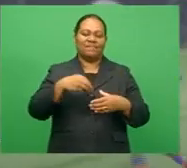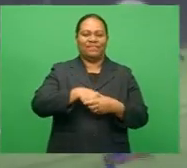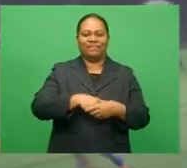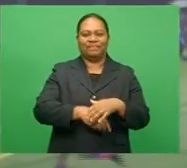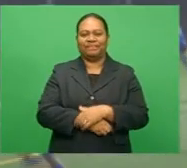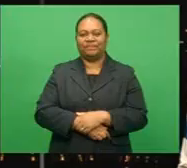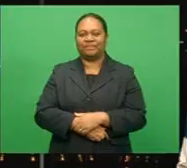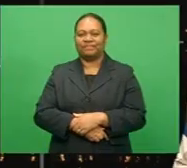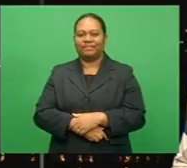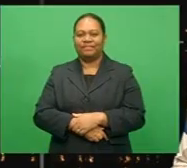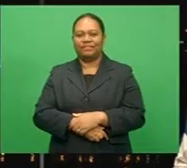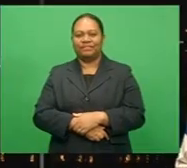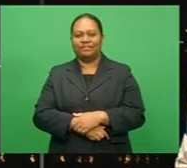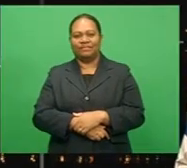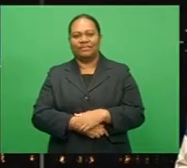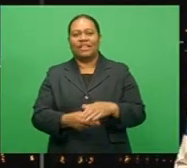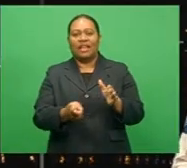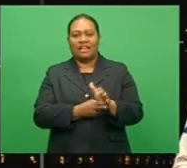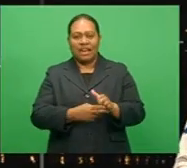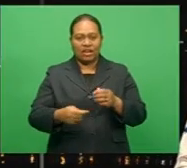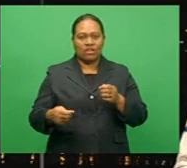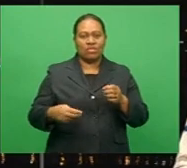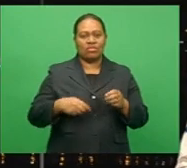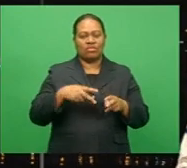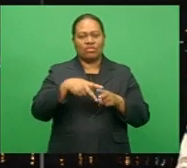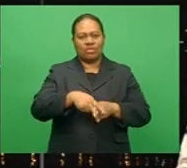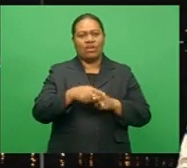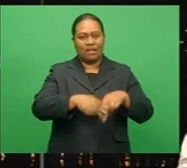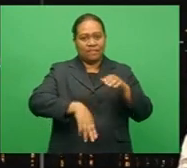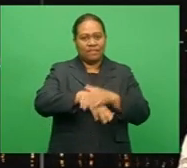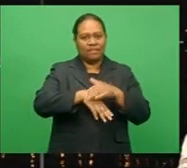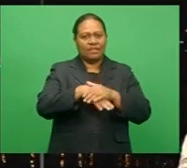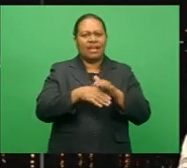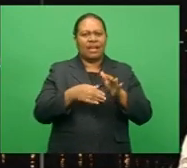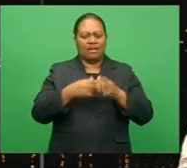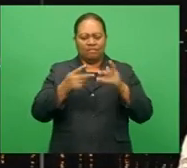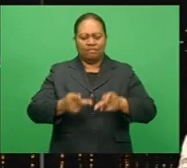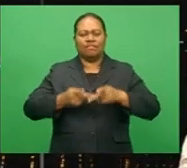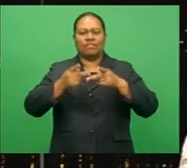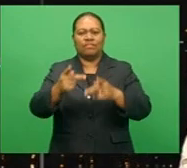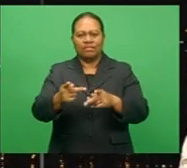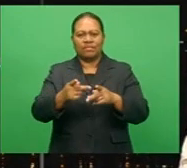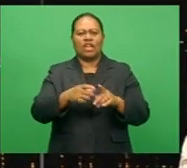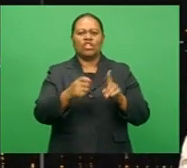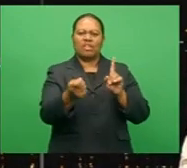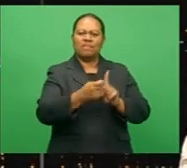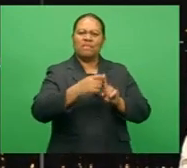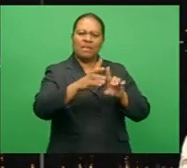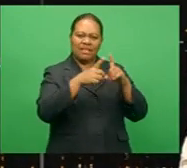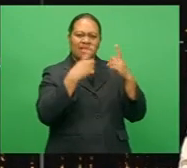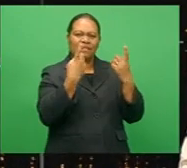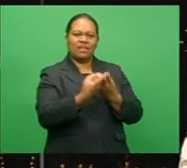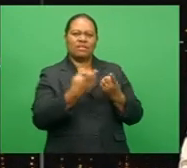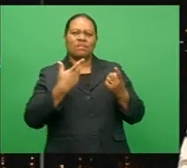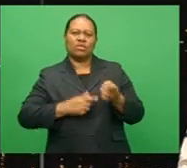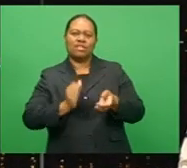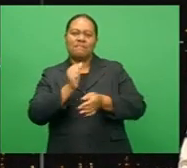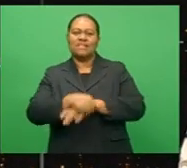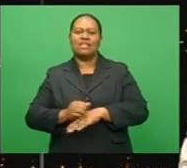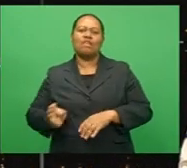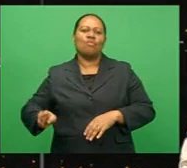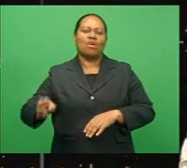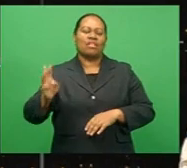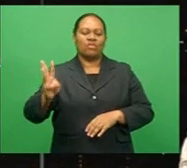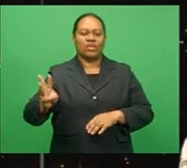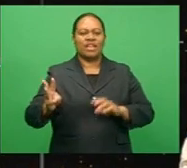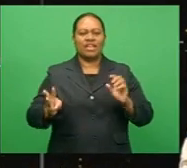FBC Sports. The Nandronga football side has been promoted to the Premier Division after hammering Boa 3-0 yesterday in the